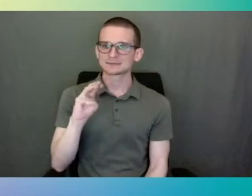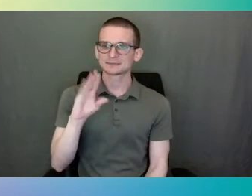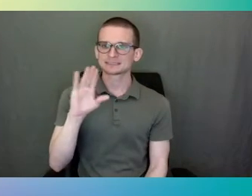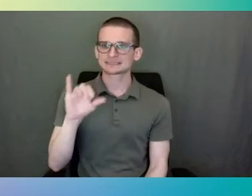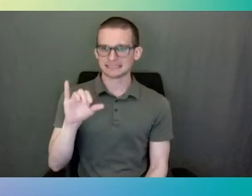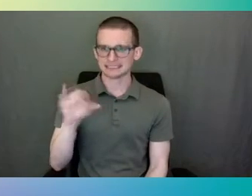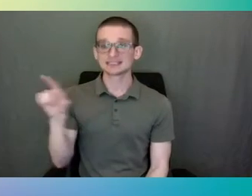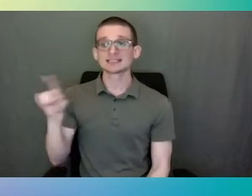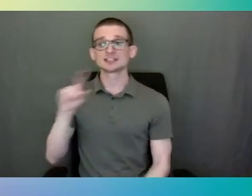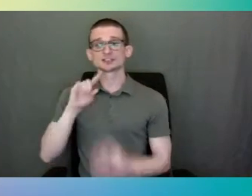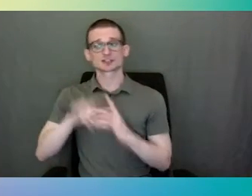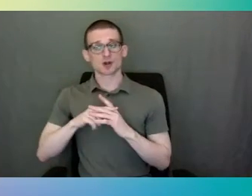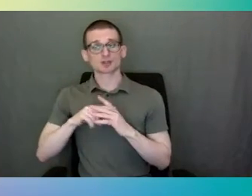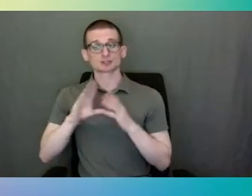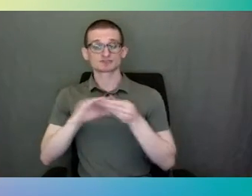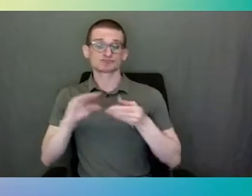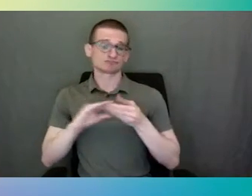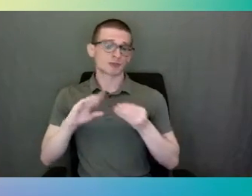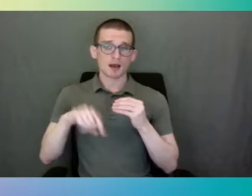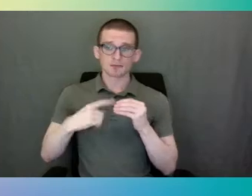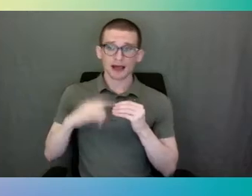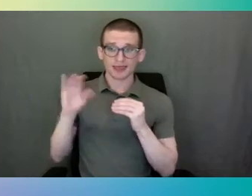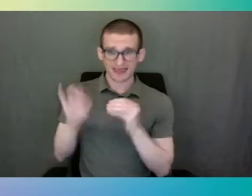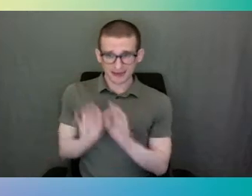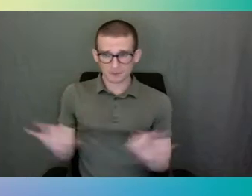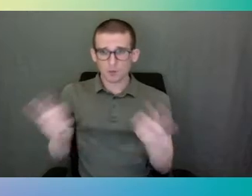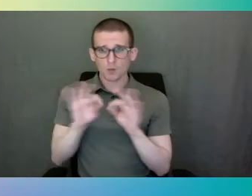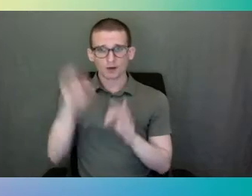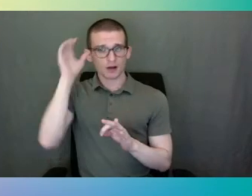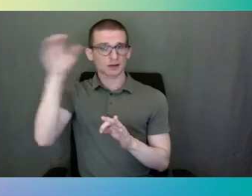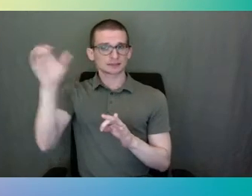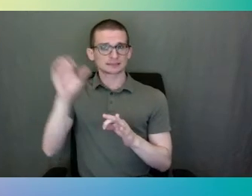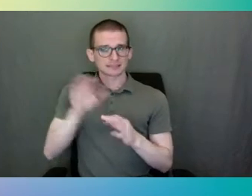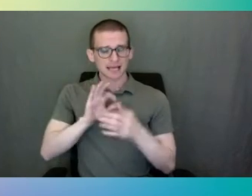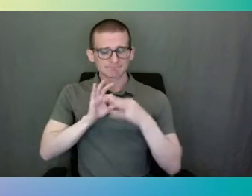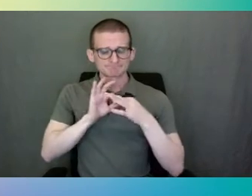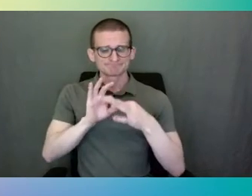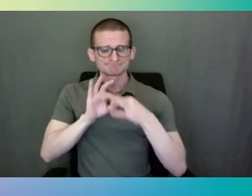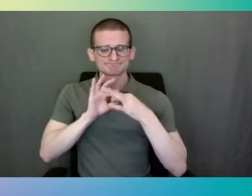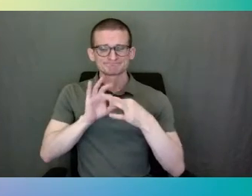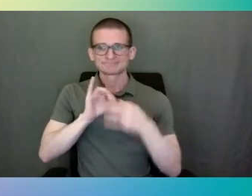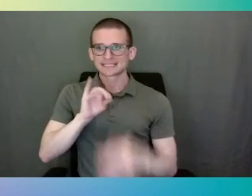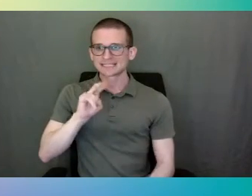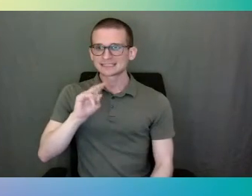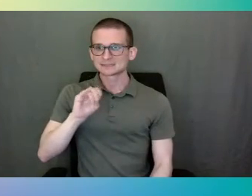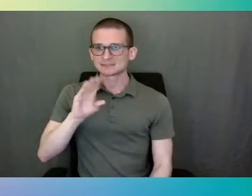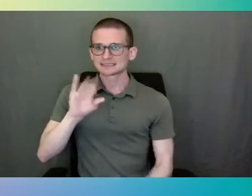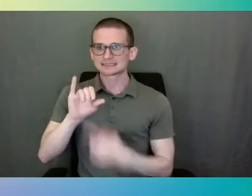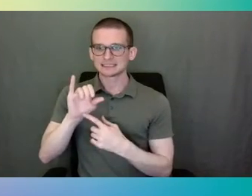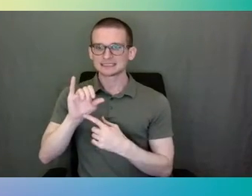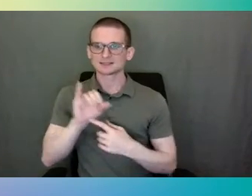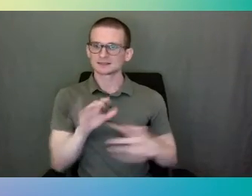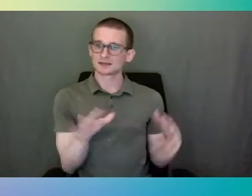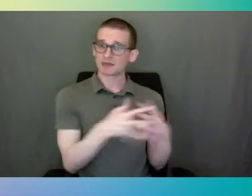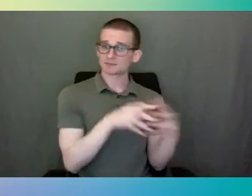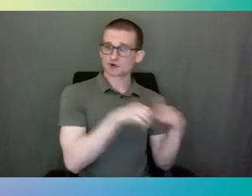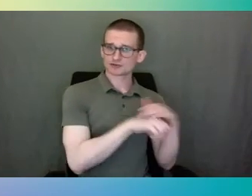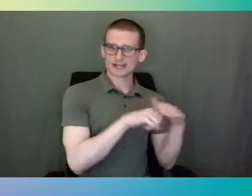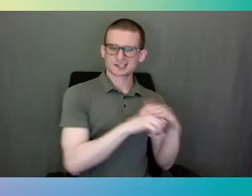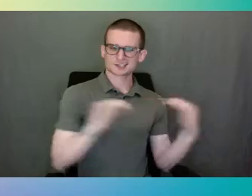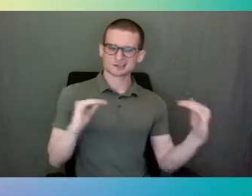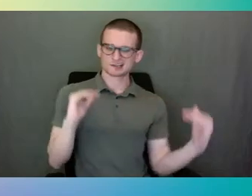of intimacy and de-elevates the importance of procreation. So he calls this